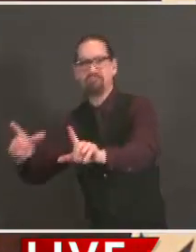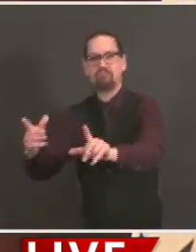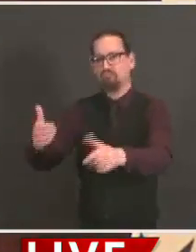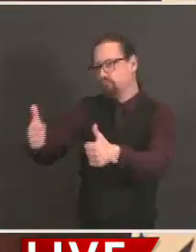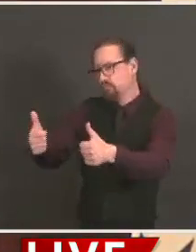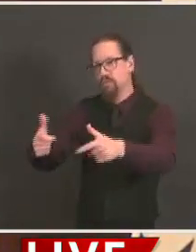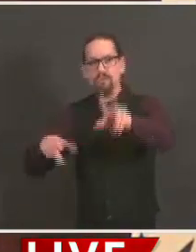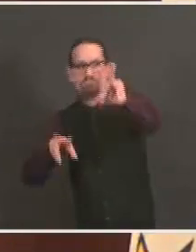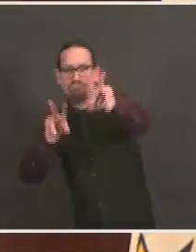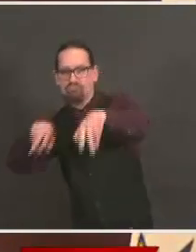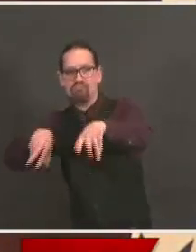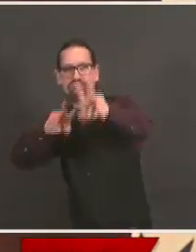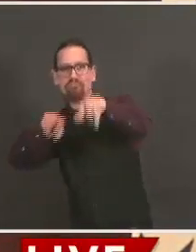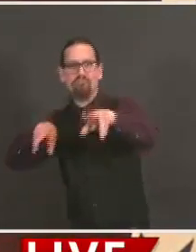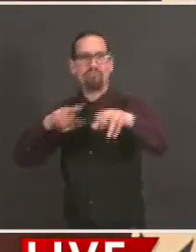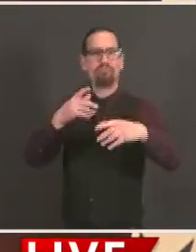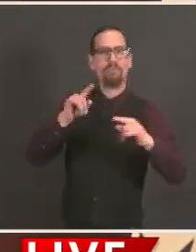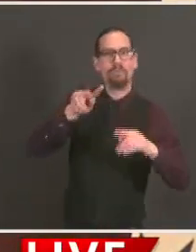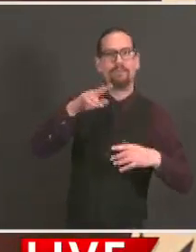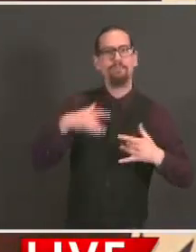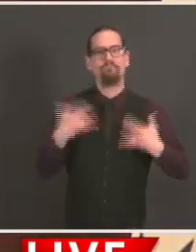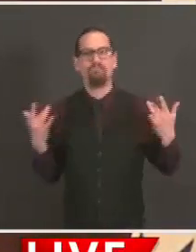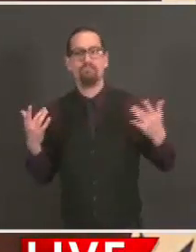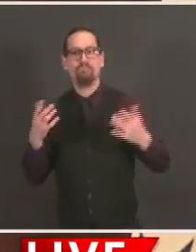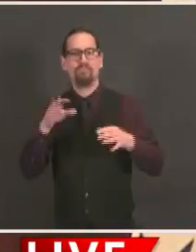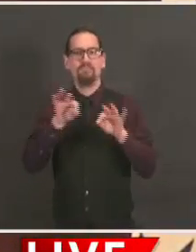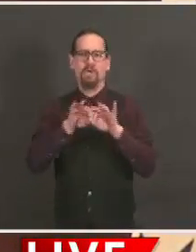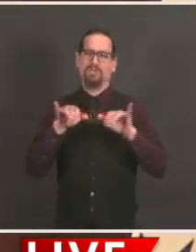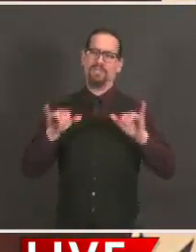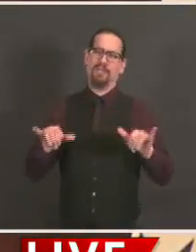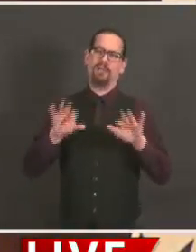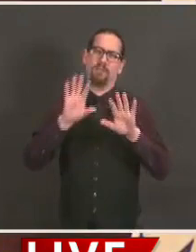But keep it small, keep it simple,